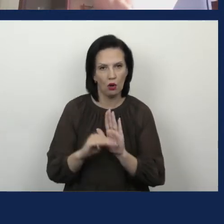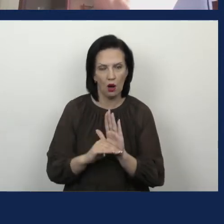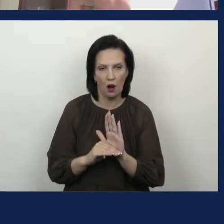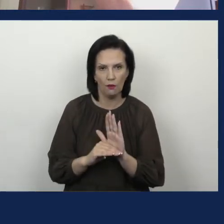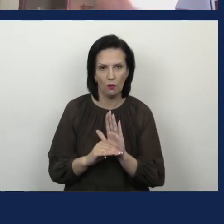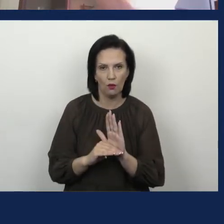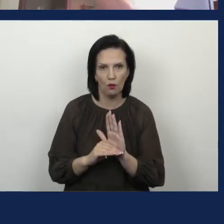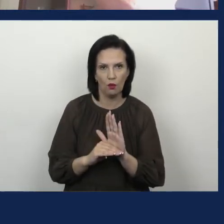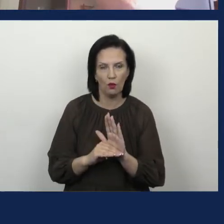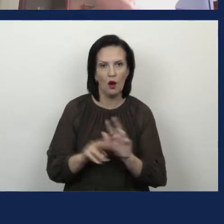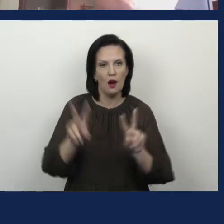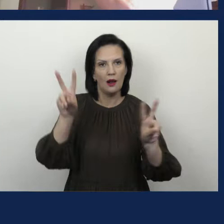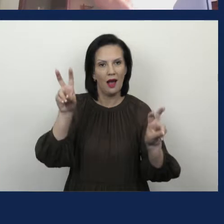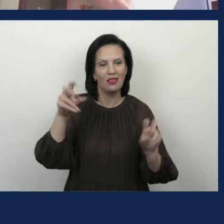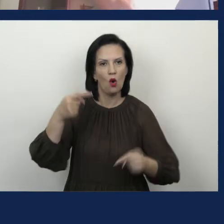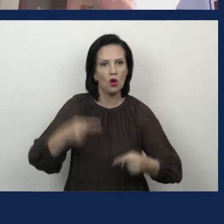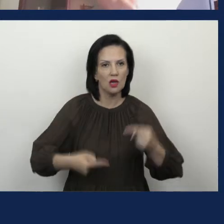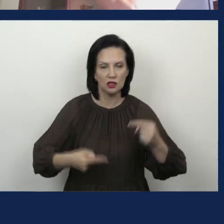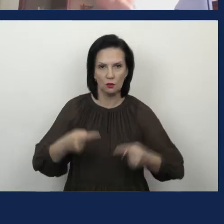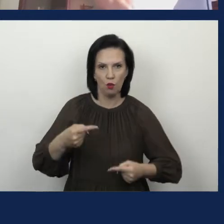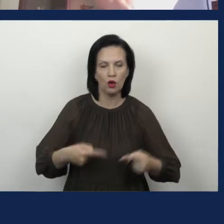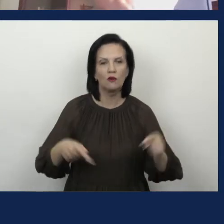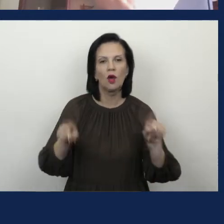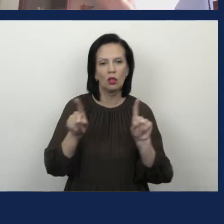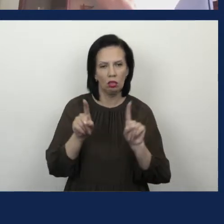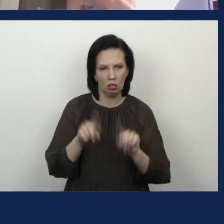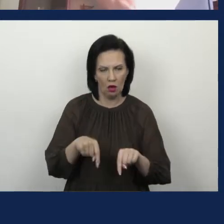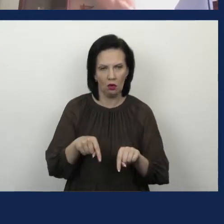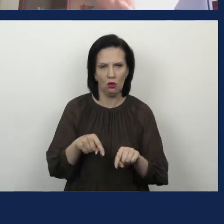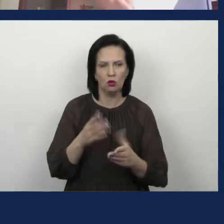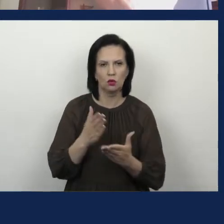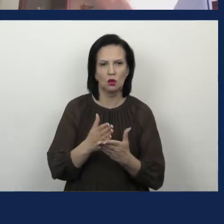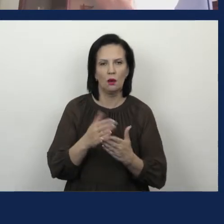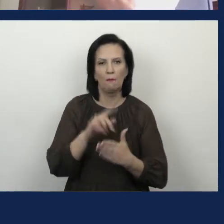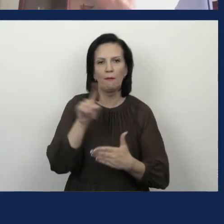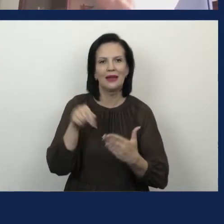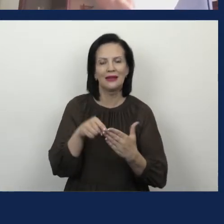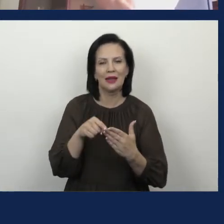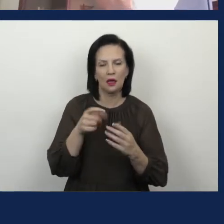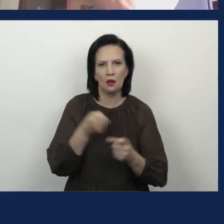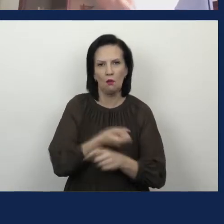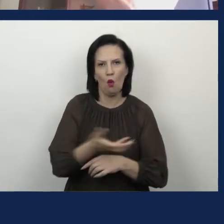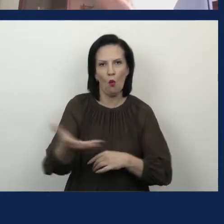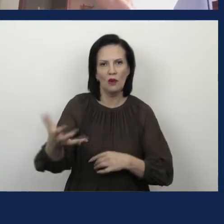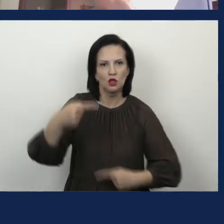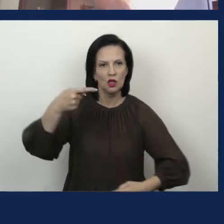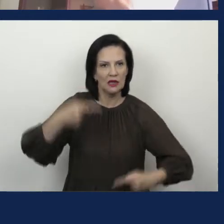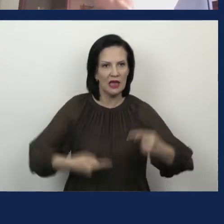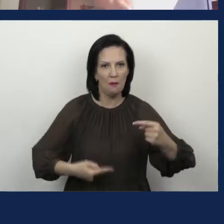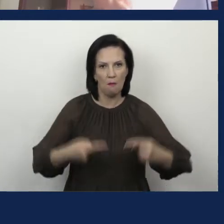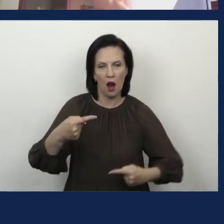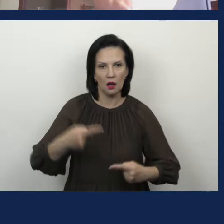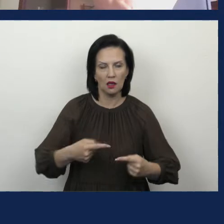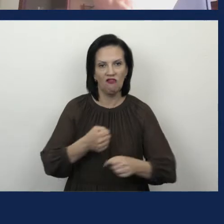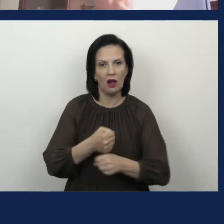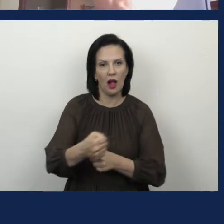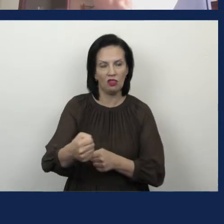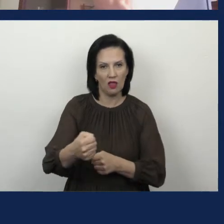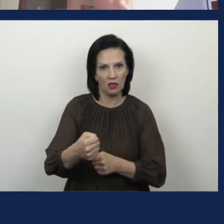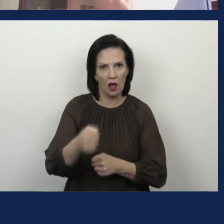category of disputes also covers issues related to the public debates of the